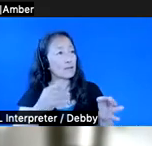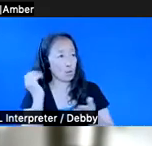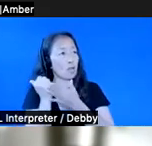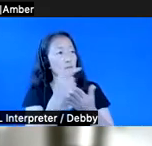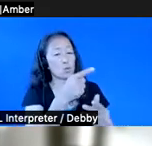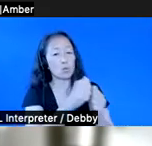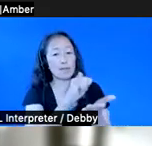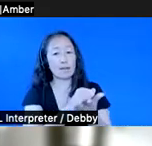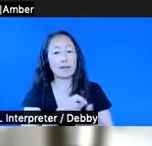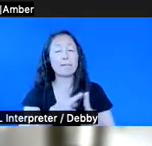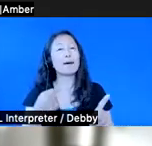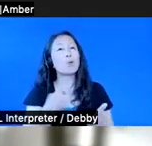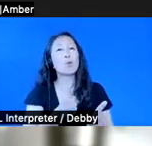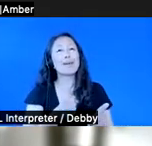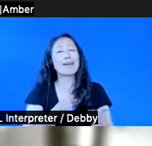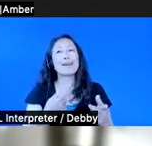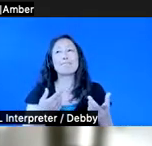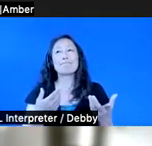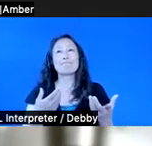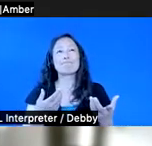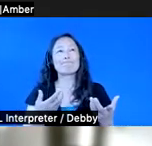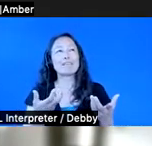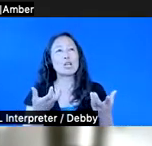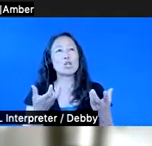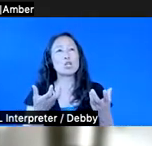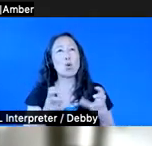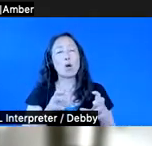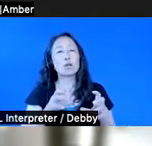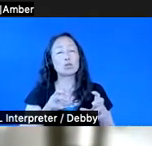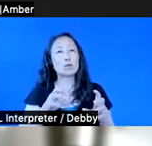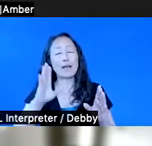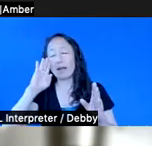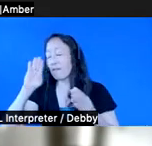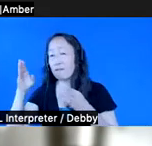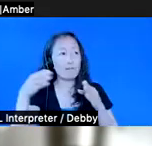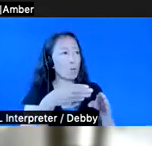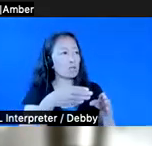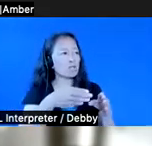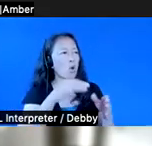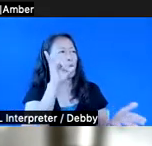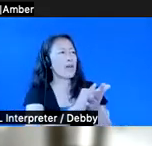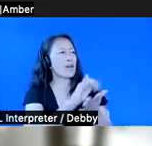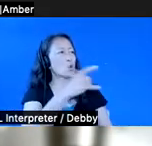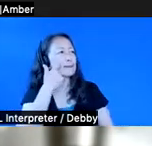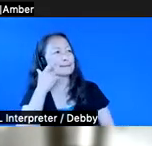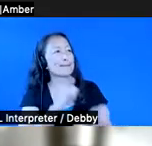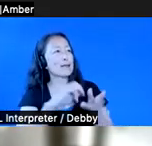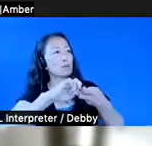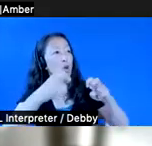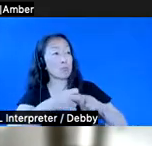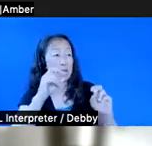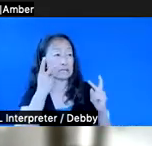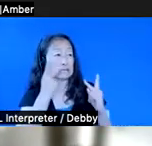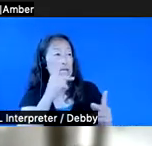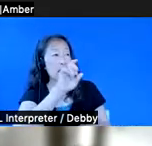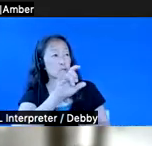But that we're not making it now, that's the issue. Because, you know, I can see X, Y, and Z. So now